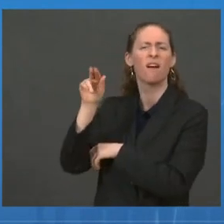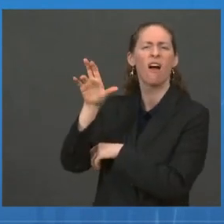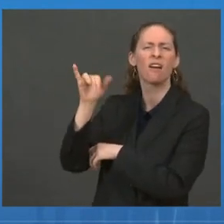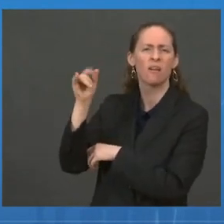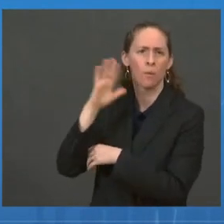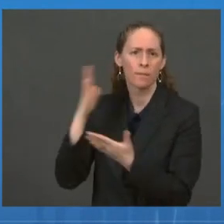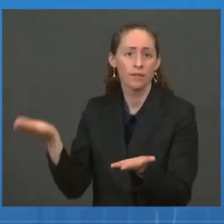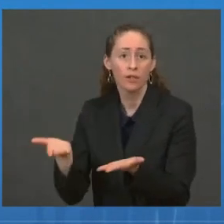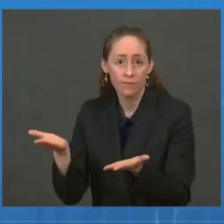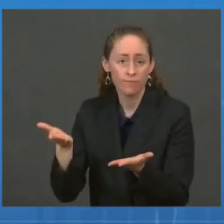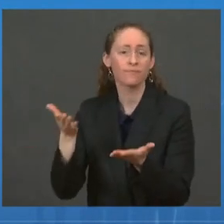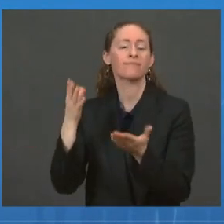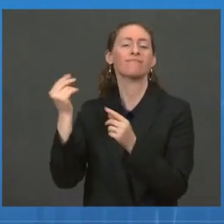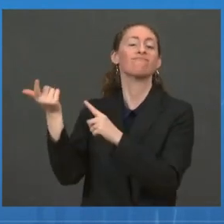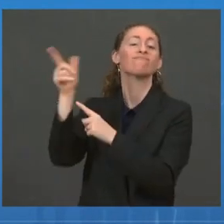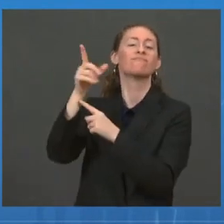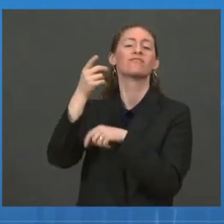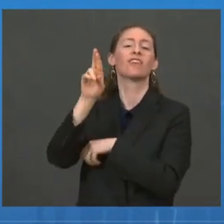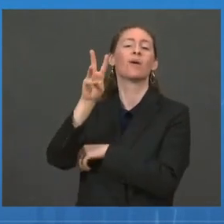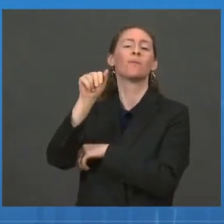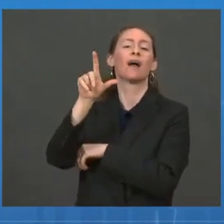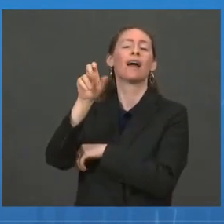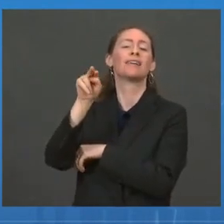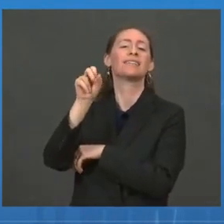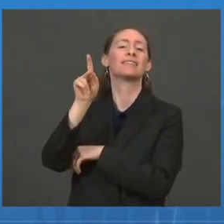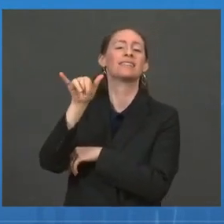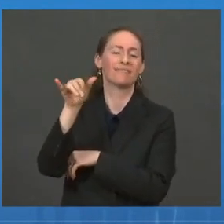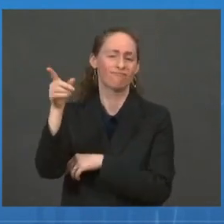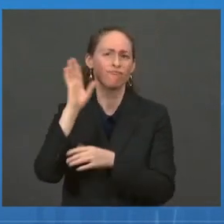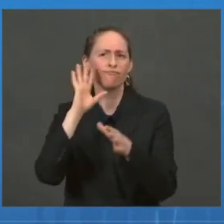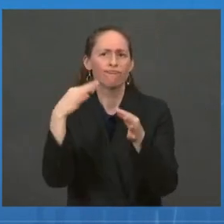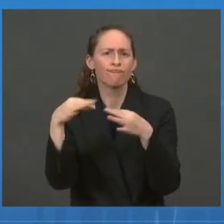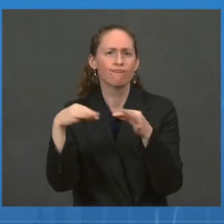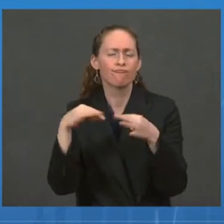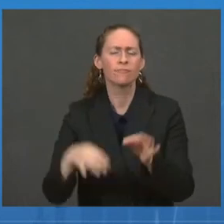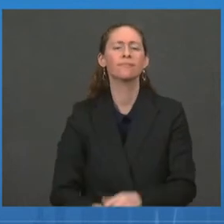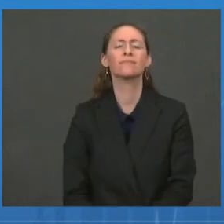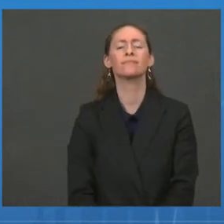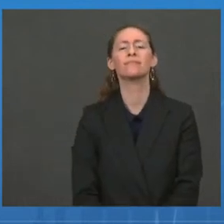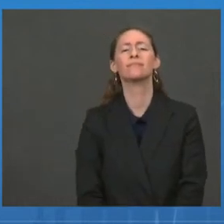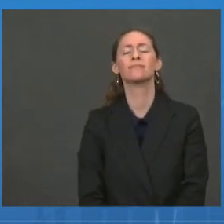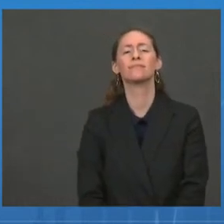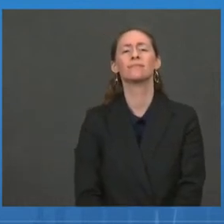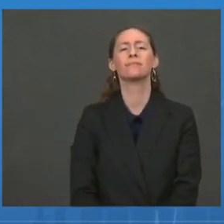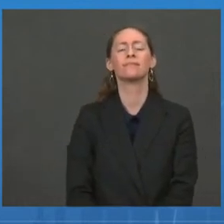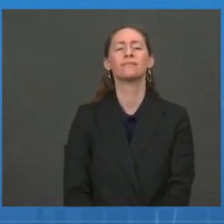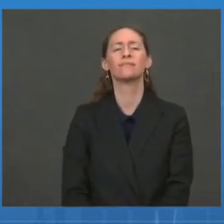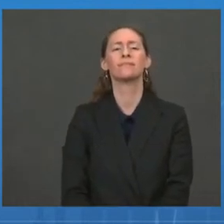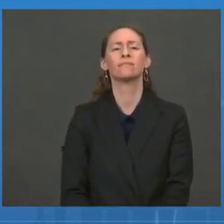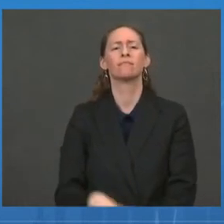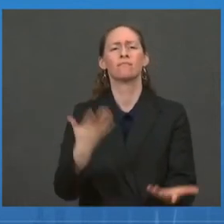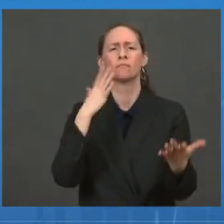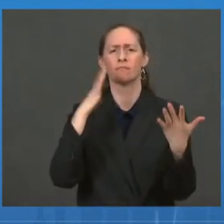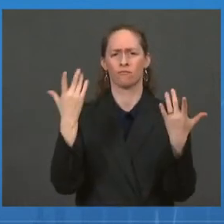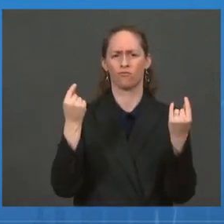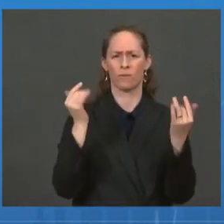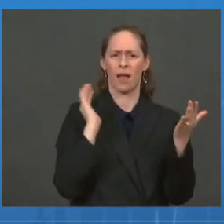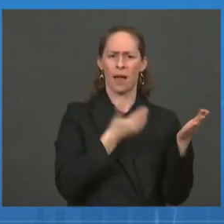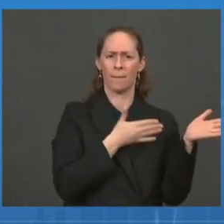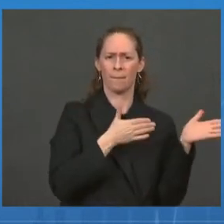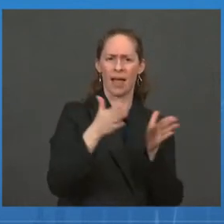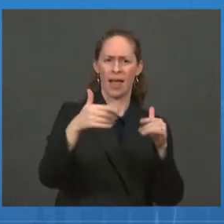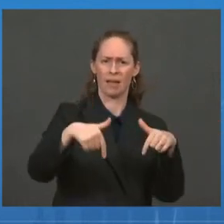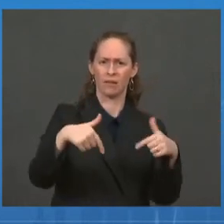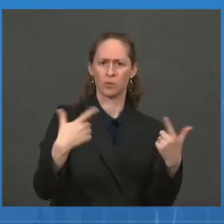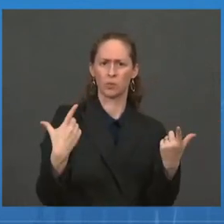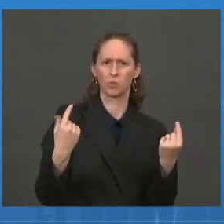u.s before i turn it over to dr falchi i want to underscore what the president said yesterday